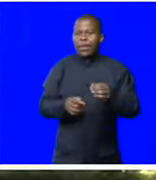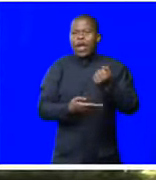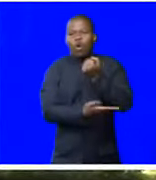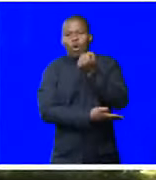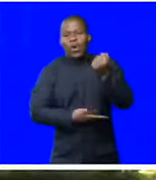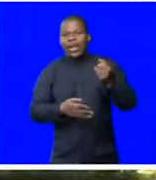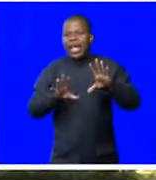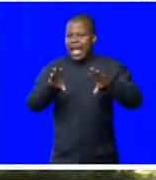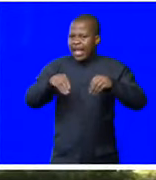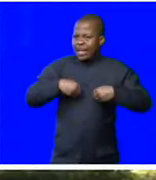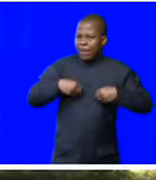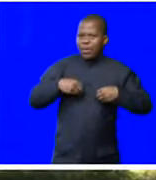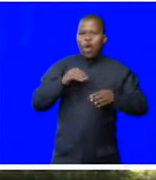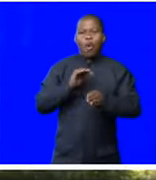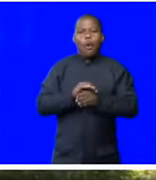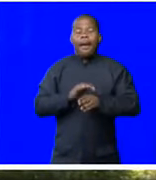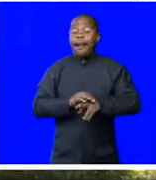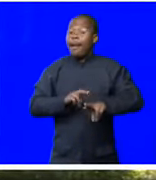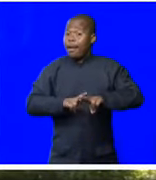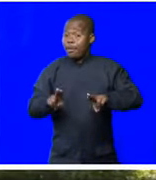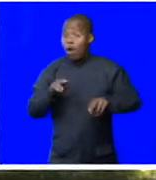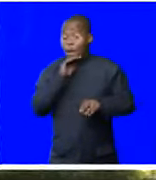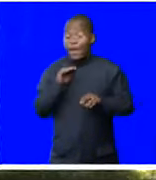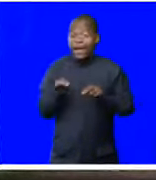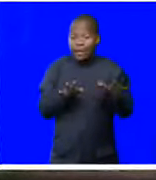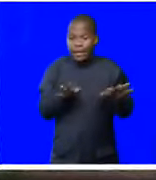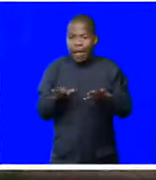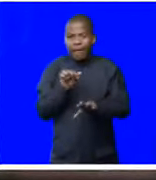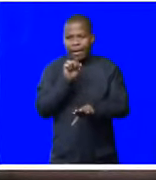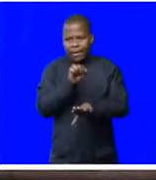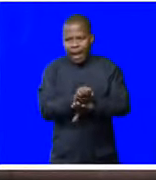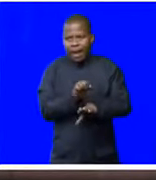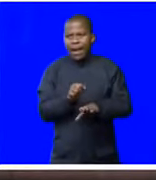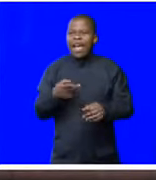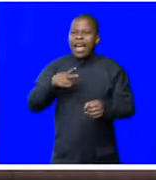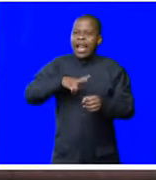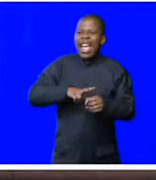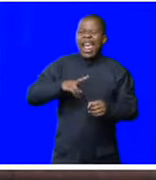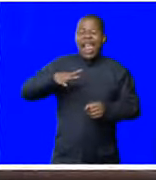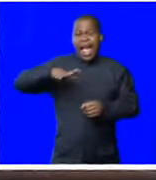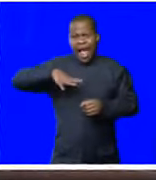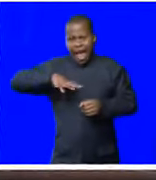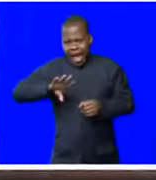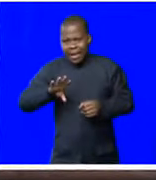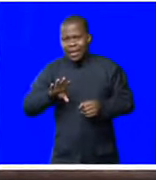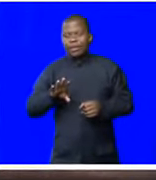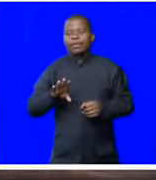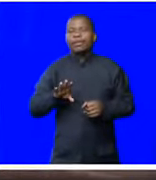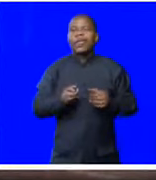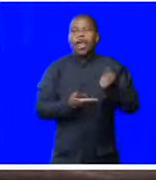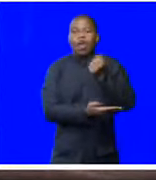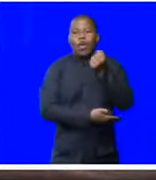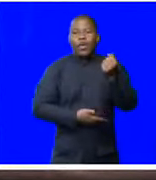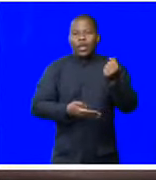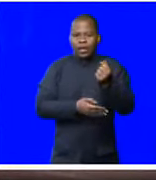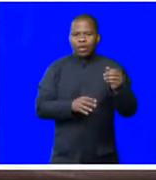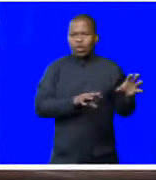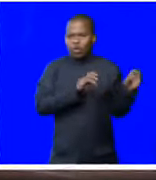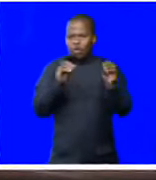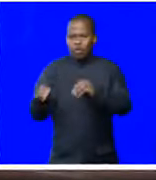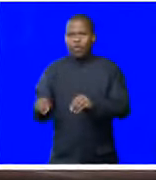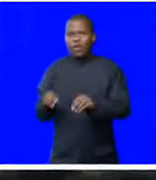however, said to be facing difficulties back in society, as some are unwelcome, thus forced to relocate and live with